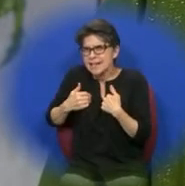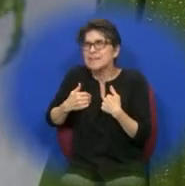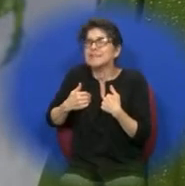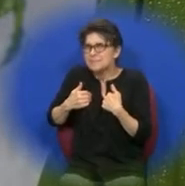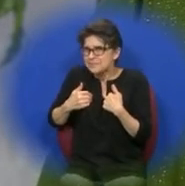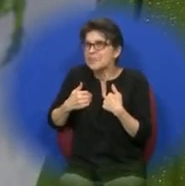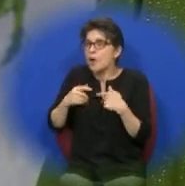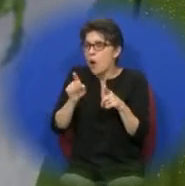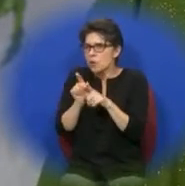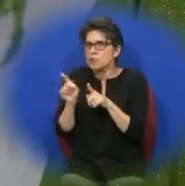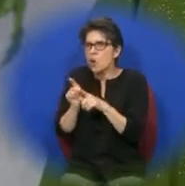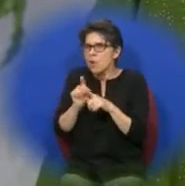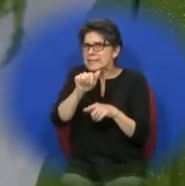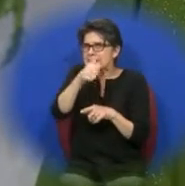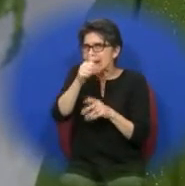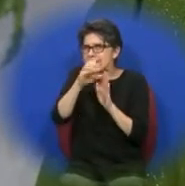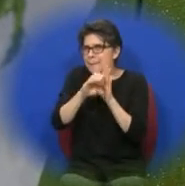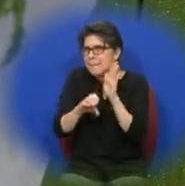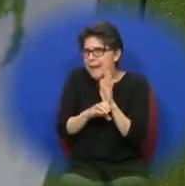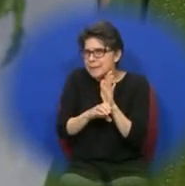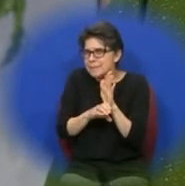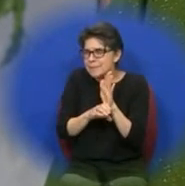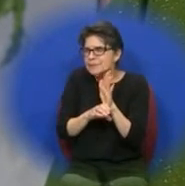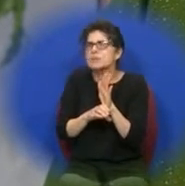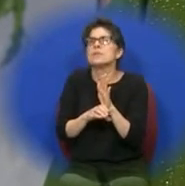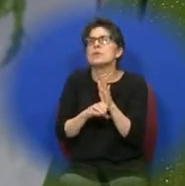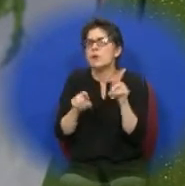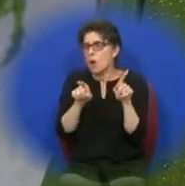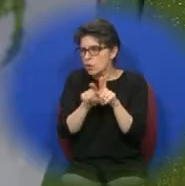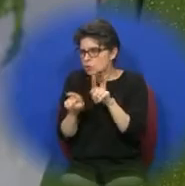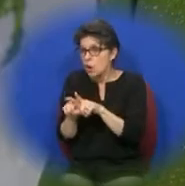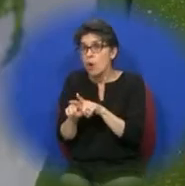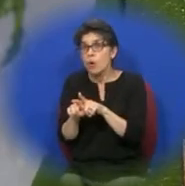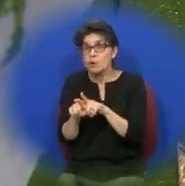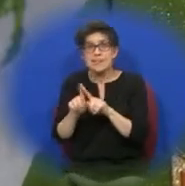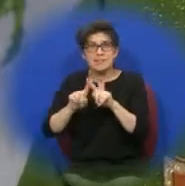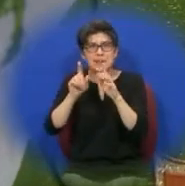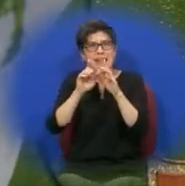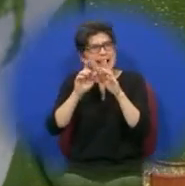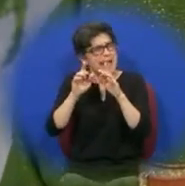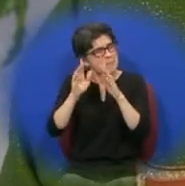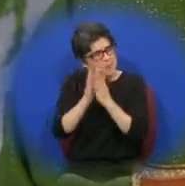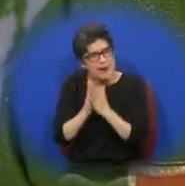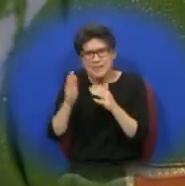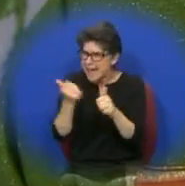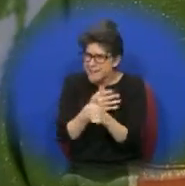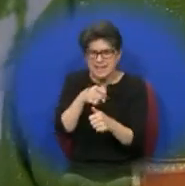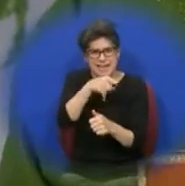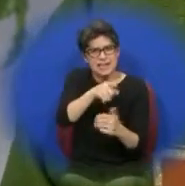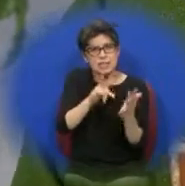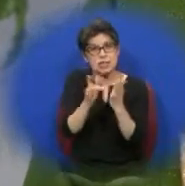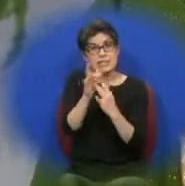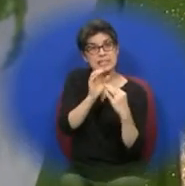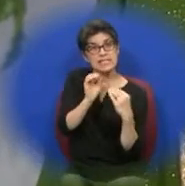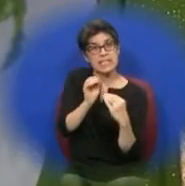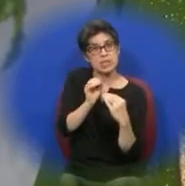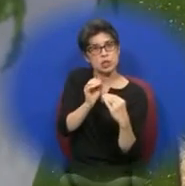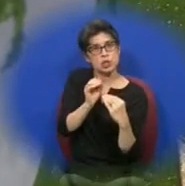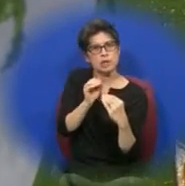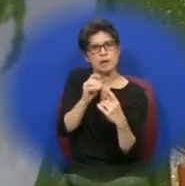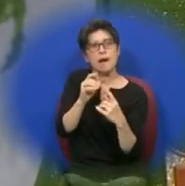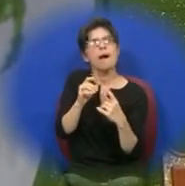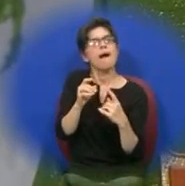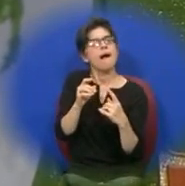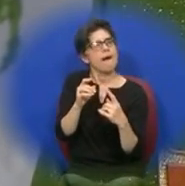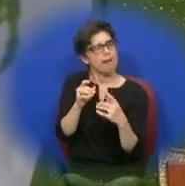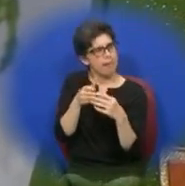Ten Commandments, captures the essence of the Beatitudes and everything that Jesus would teach that have to flow from and